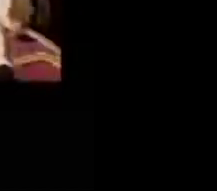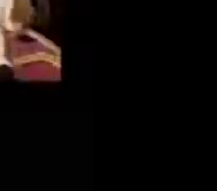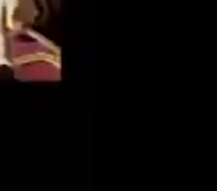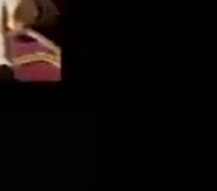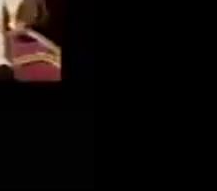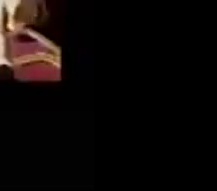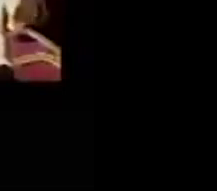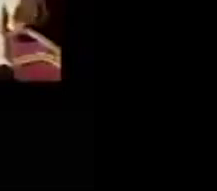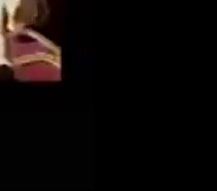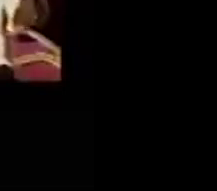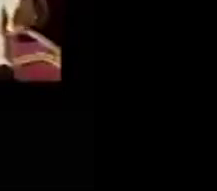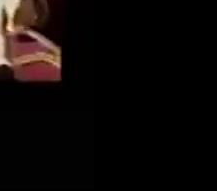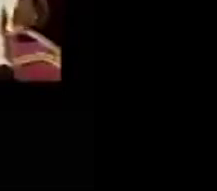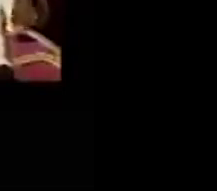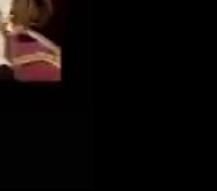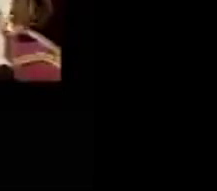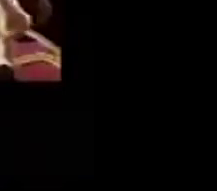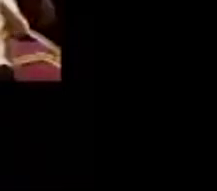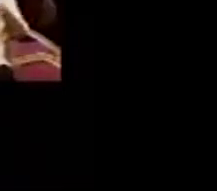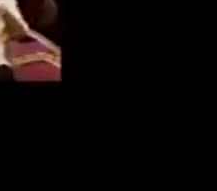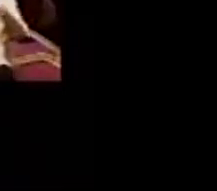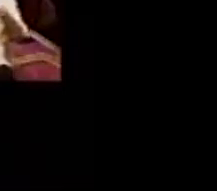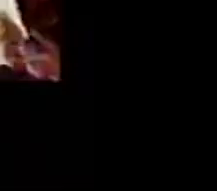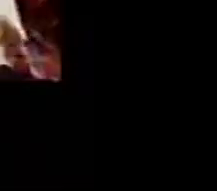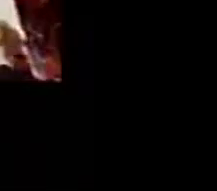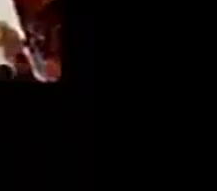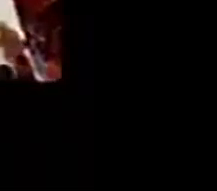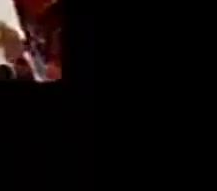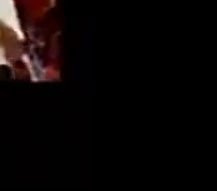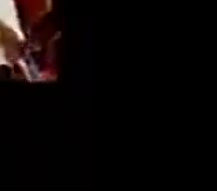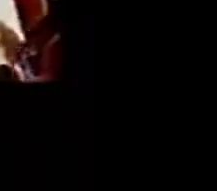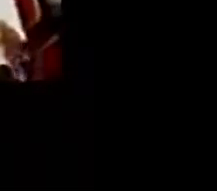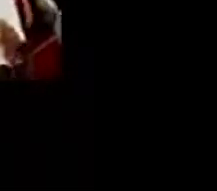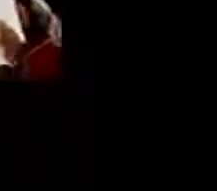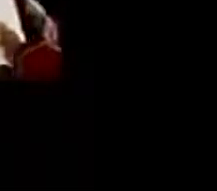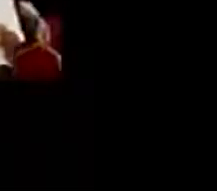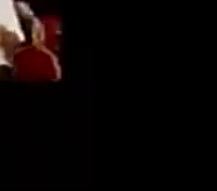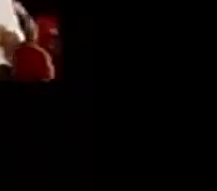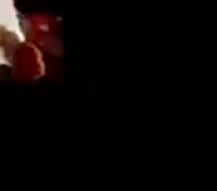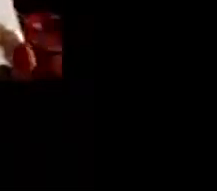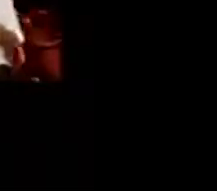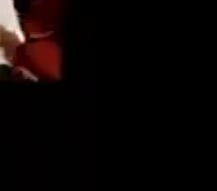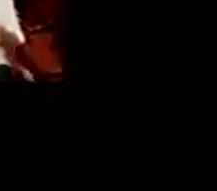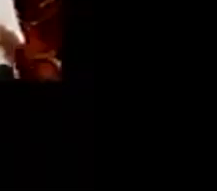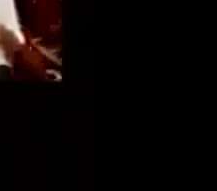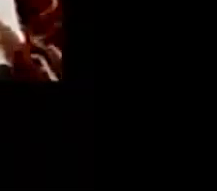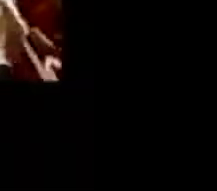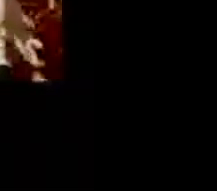Breakthrough. You are the God of the breakthrough.